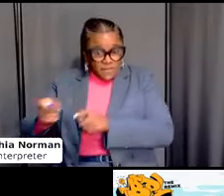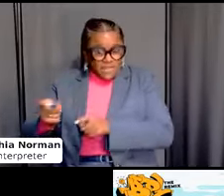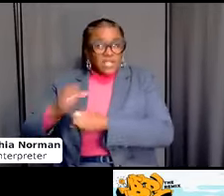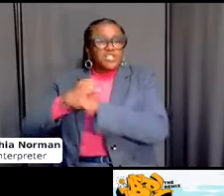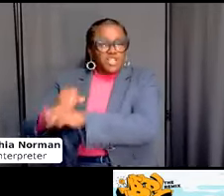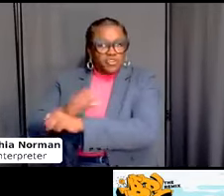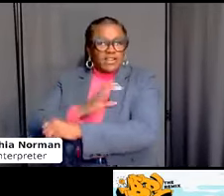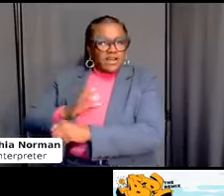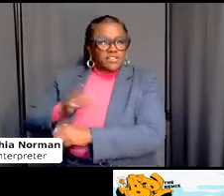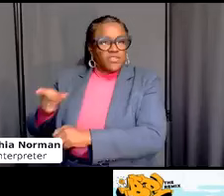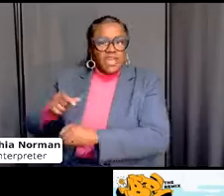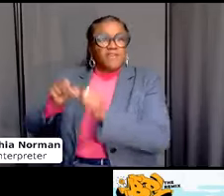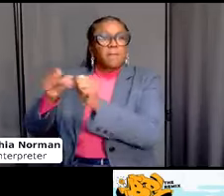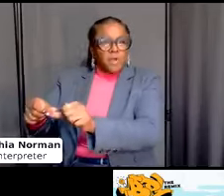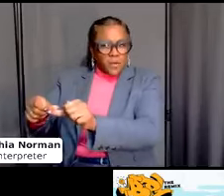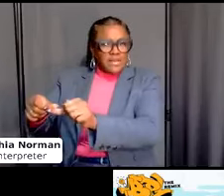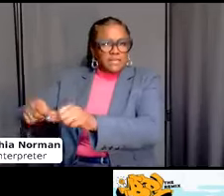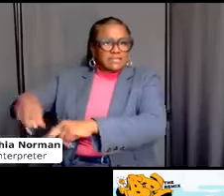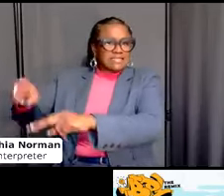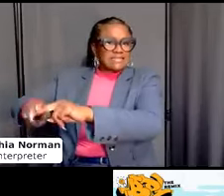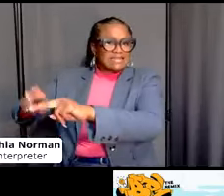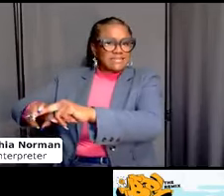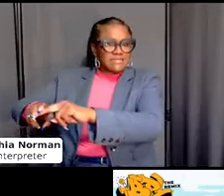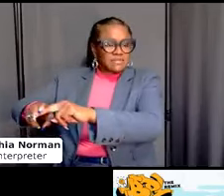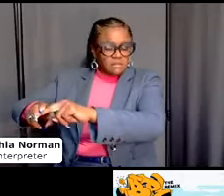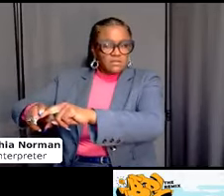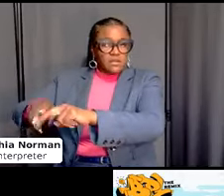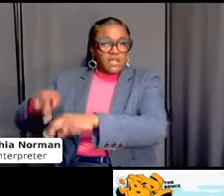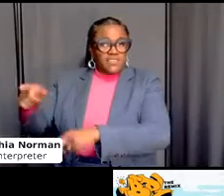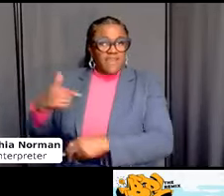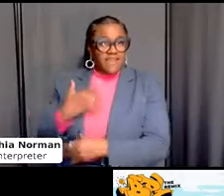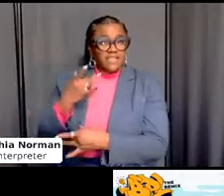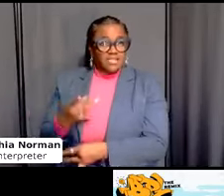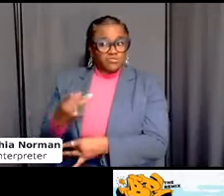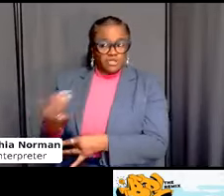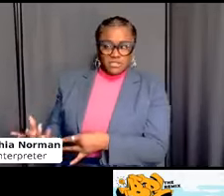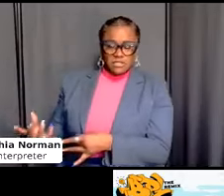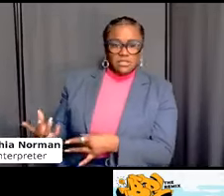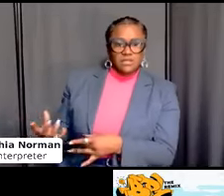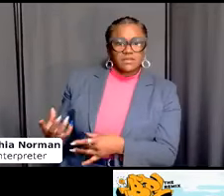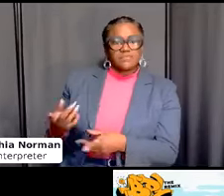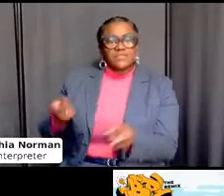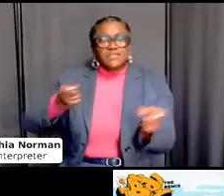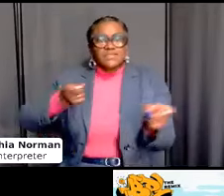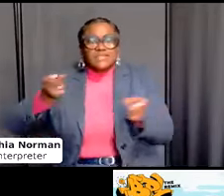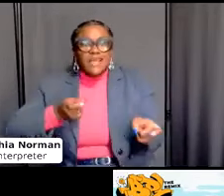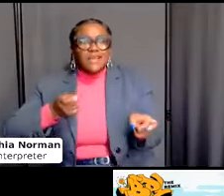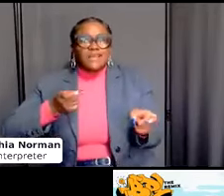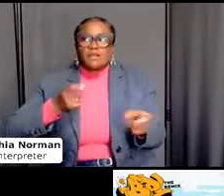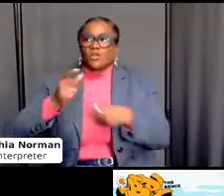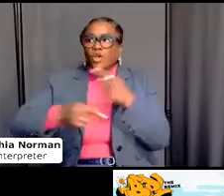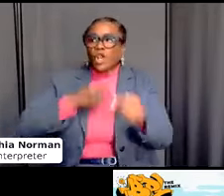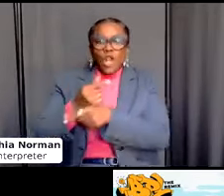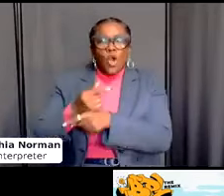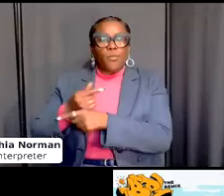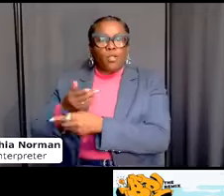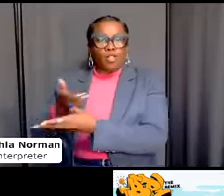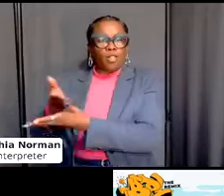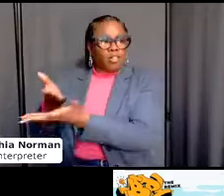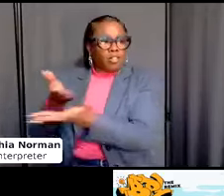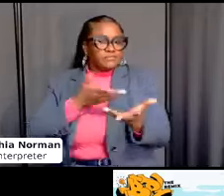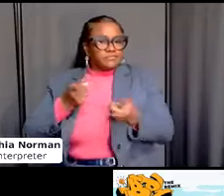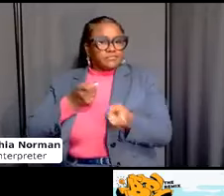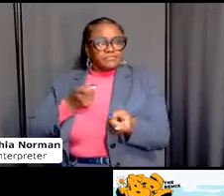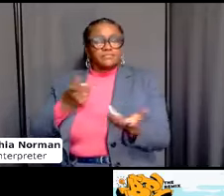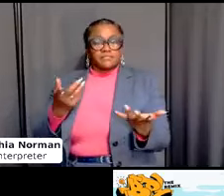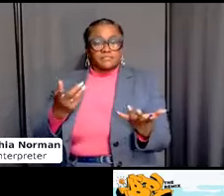and have permanent seats that have an interest in sustaining the global order. So, and then you mentioned that